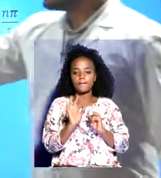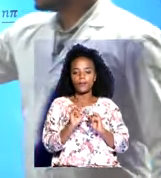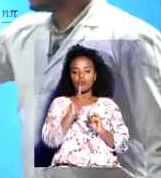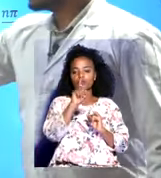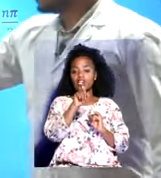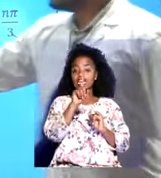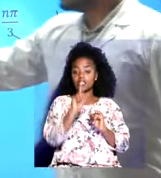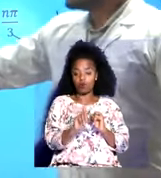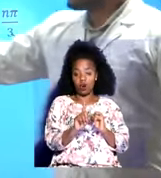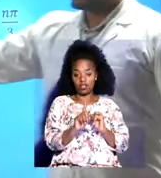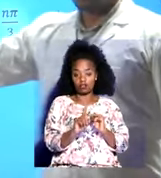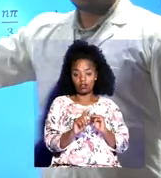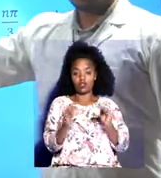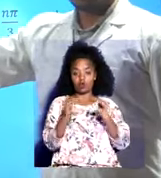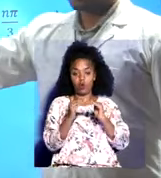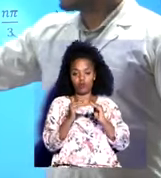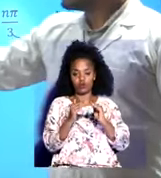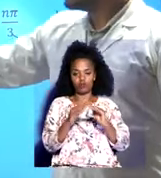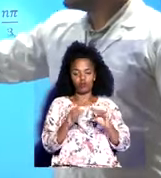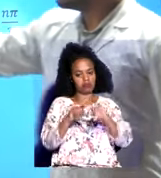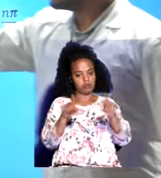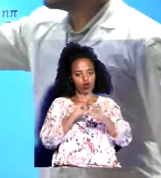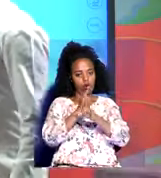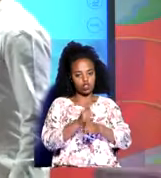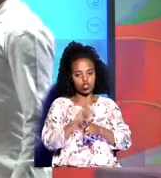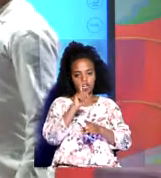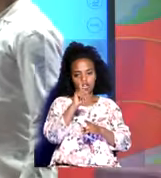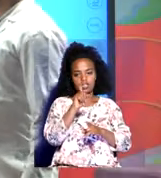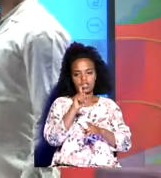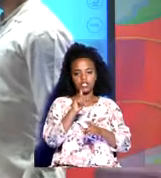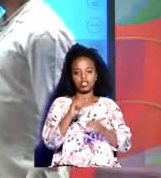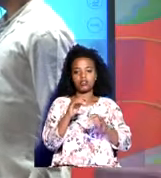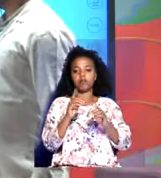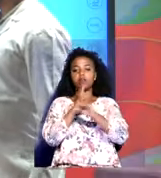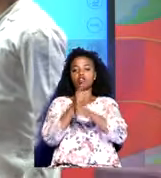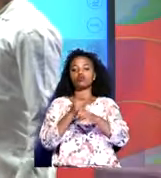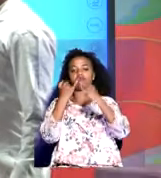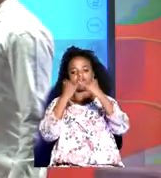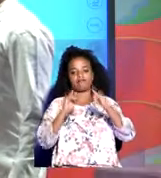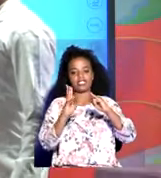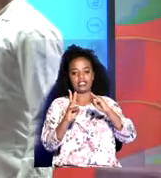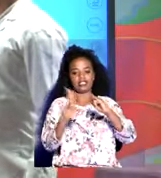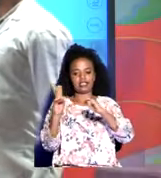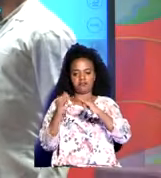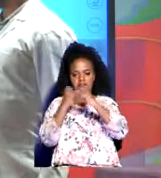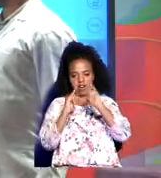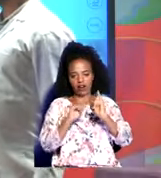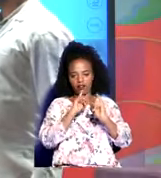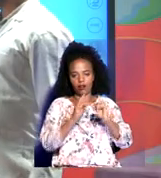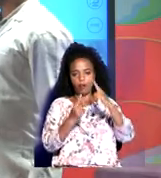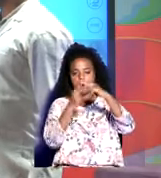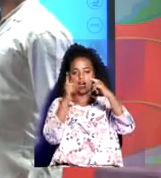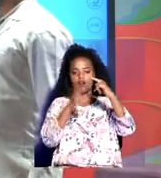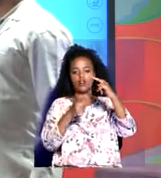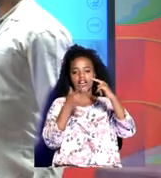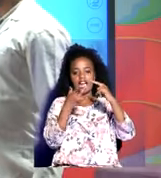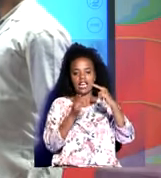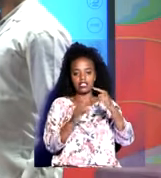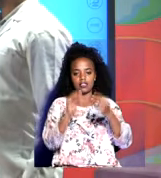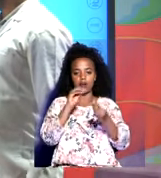So x1 will be, the particular solution x1 will be, by dividing this by 6, you get pi over 18 plus 2n